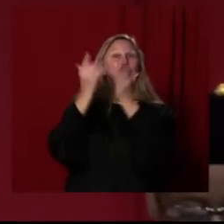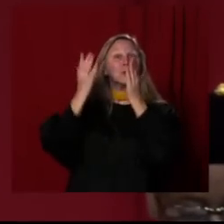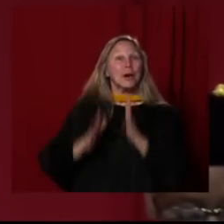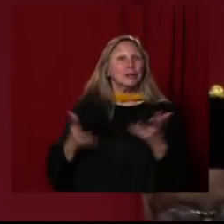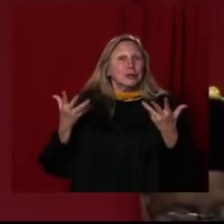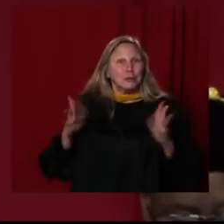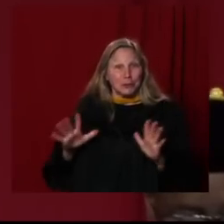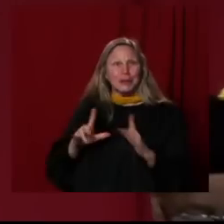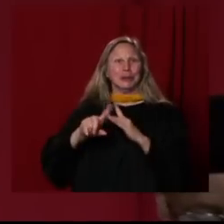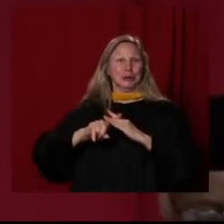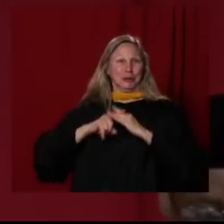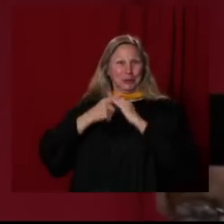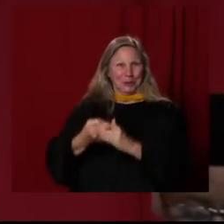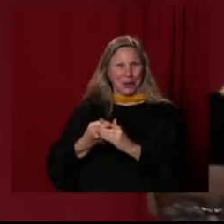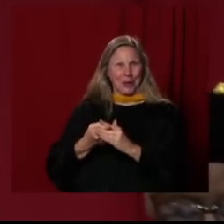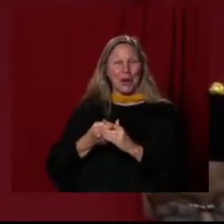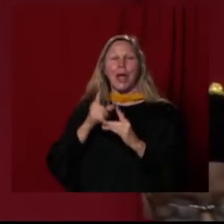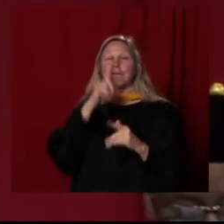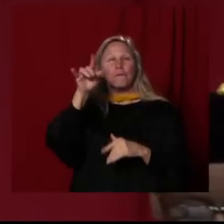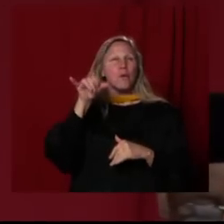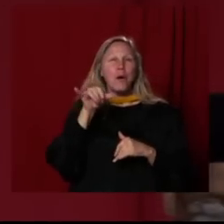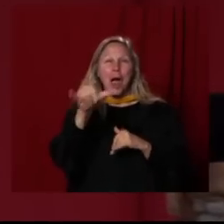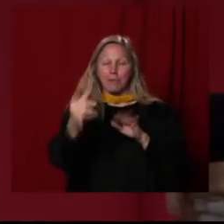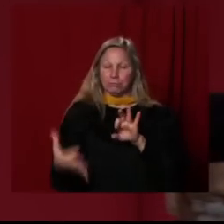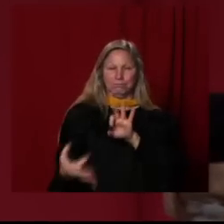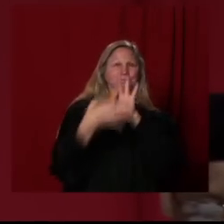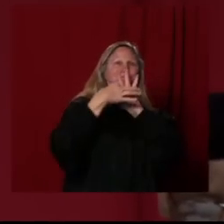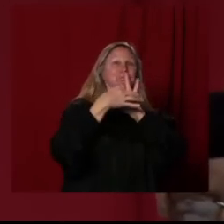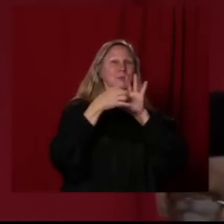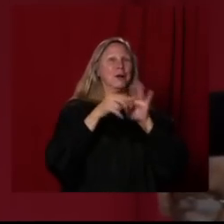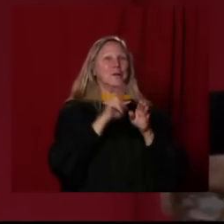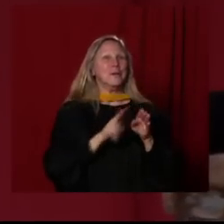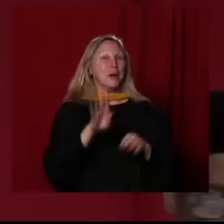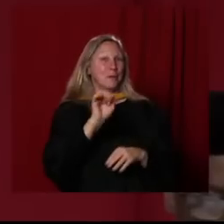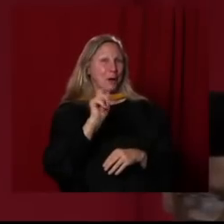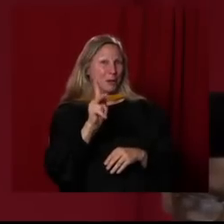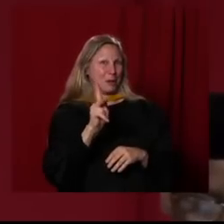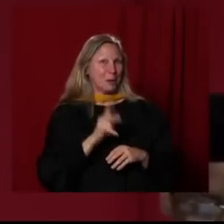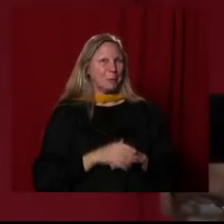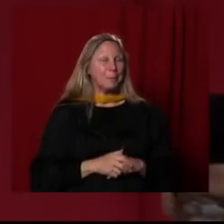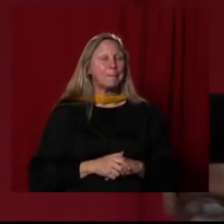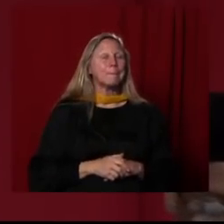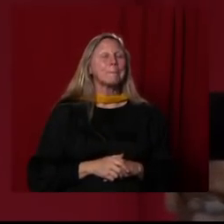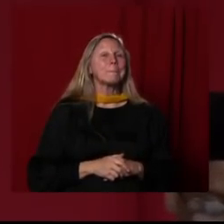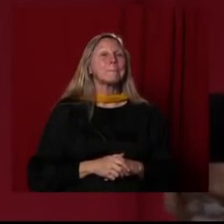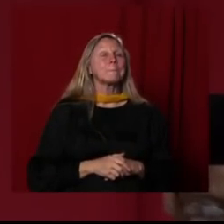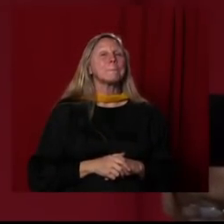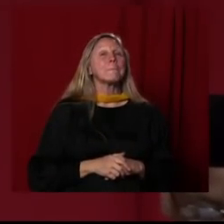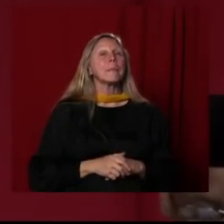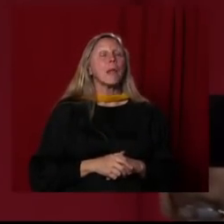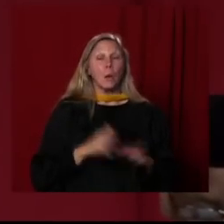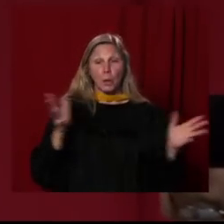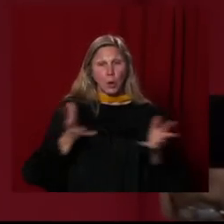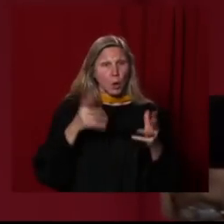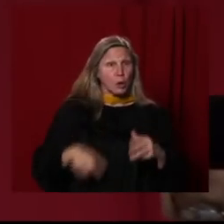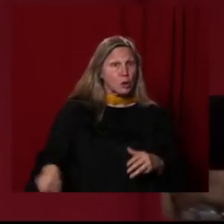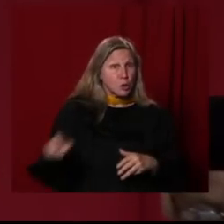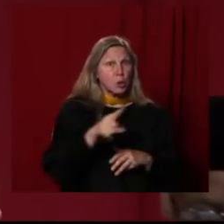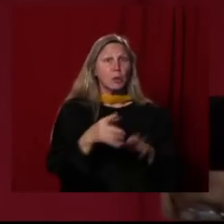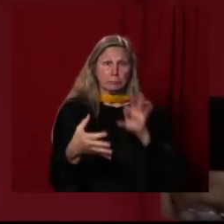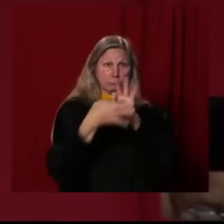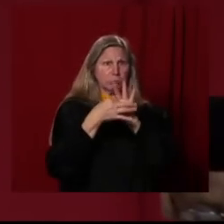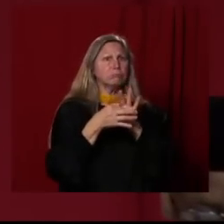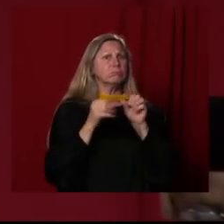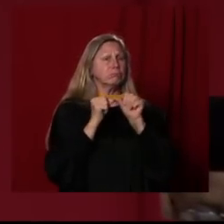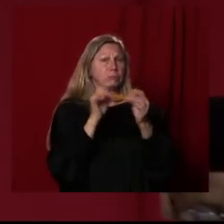just beginning, and you are forever a part of the University of Arkansas. We encourage you to stay connected